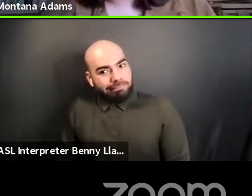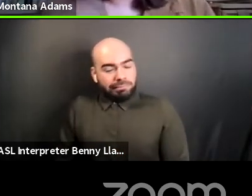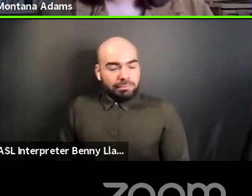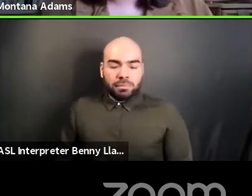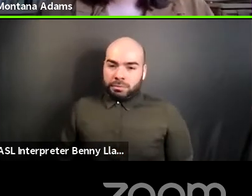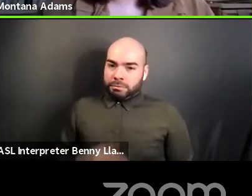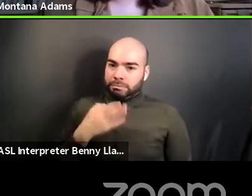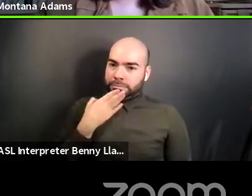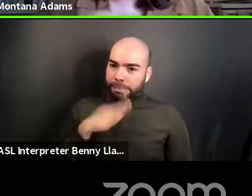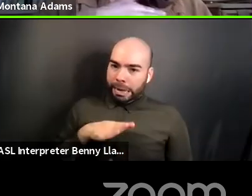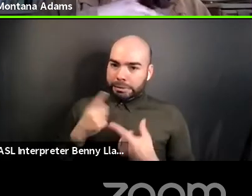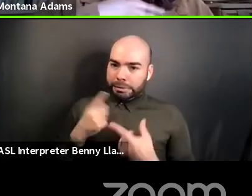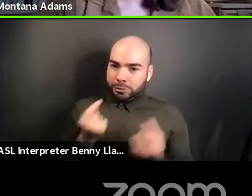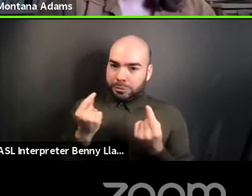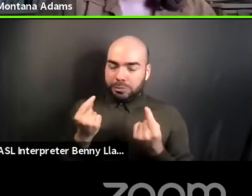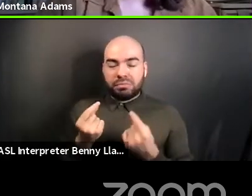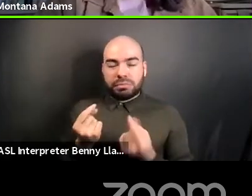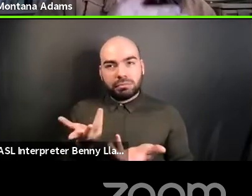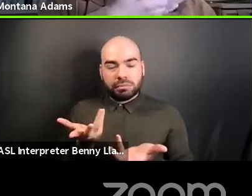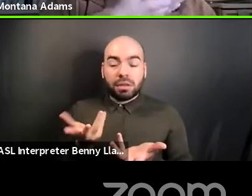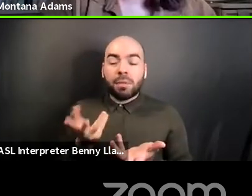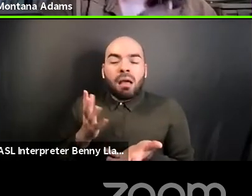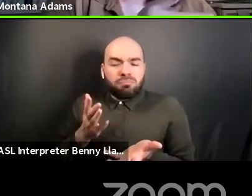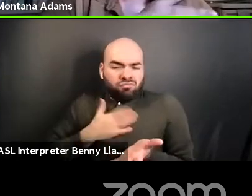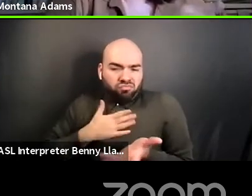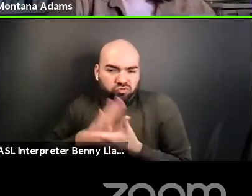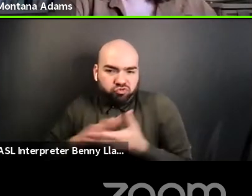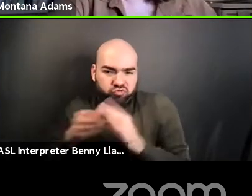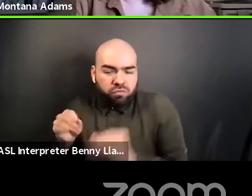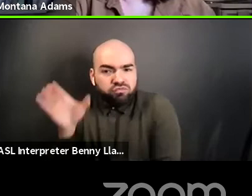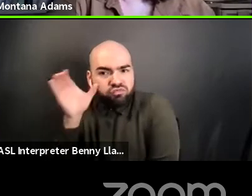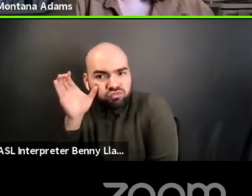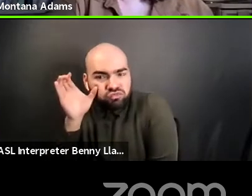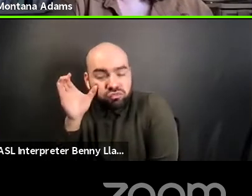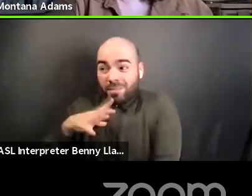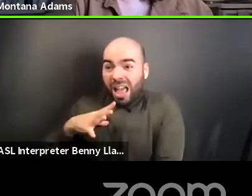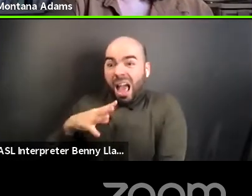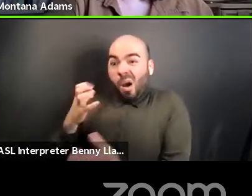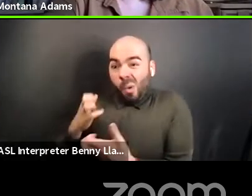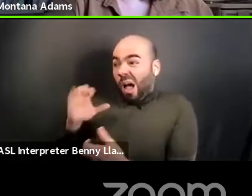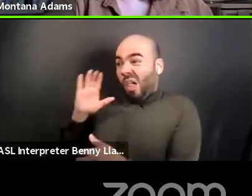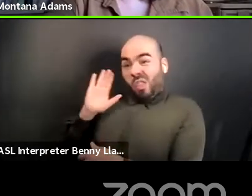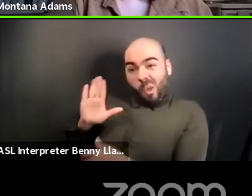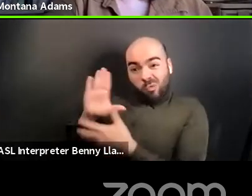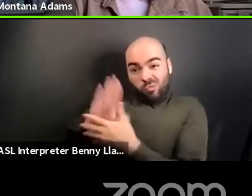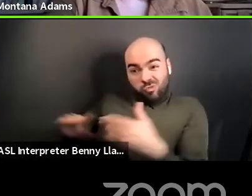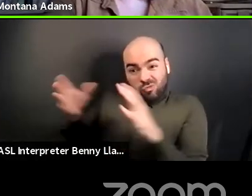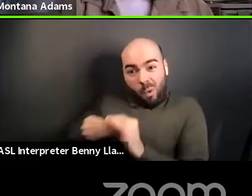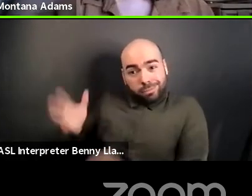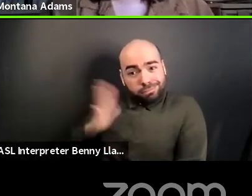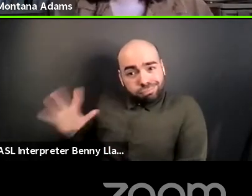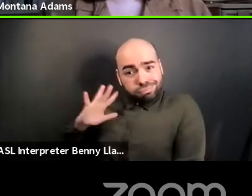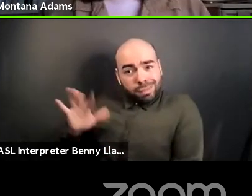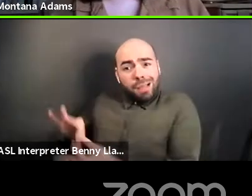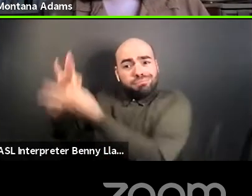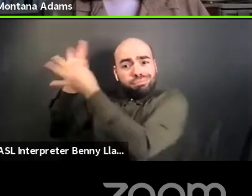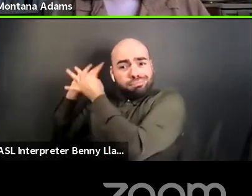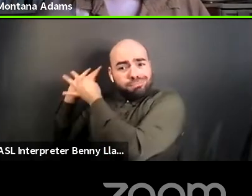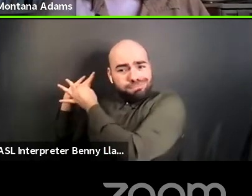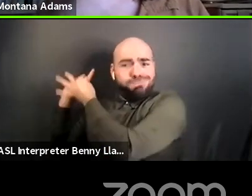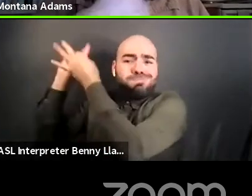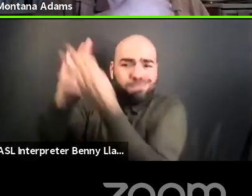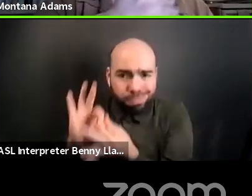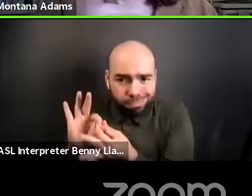coming from, you know, knowing my own stuff, you know, like even those stories, like I want to be able to tell those, you know, in order to kind of have a self-reflection